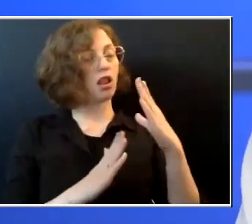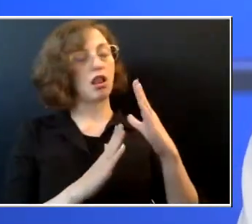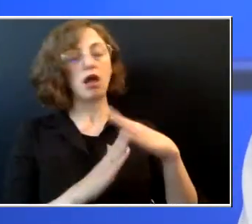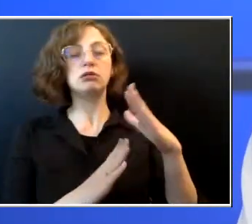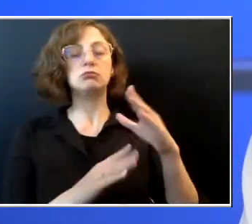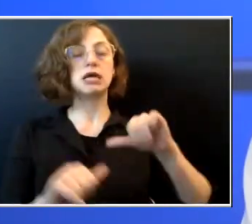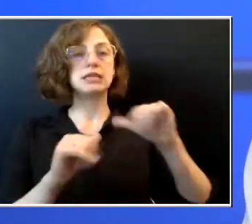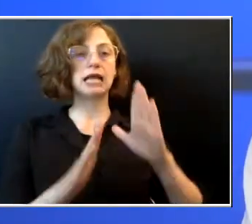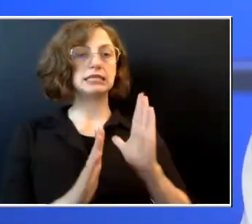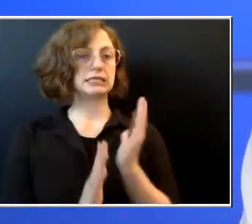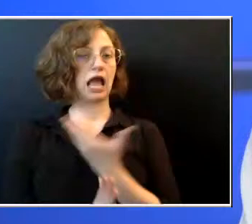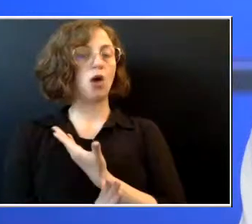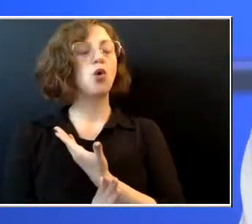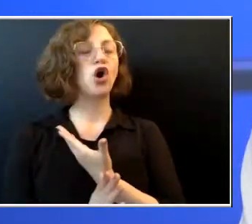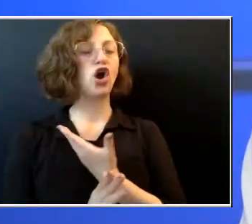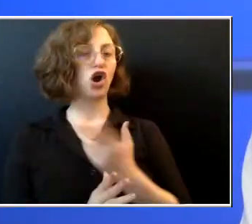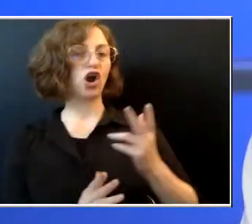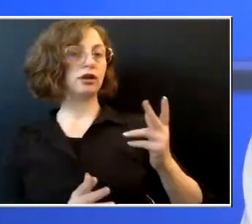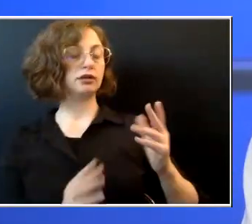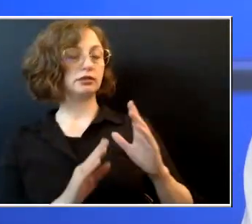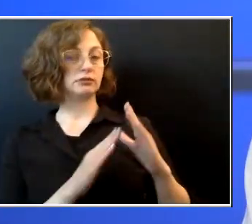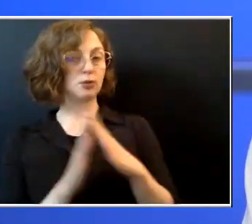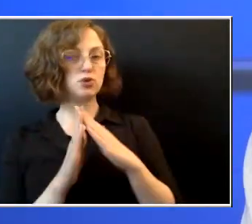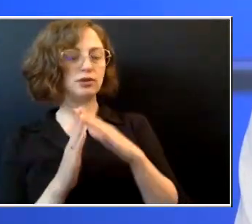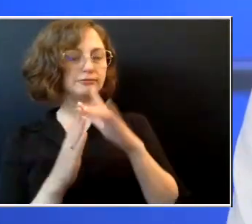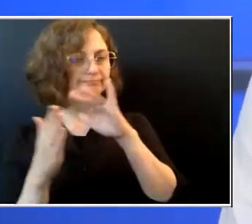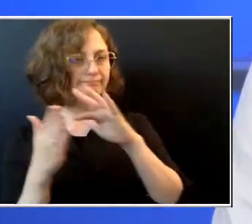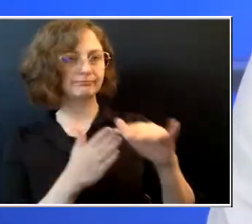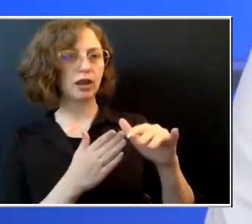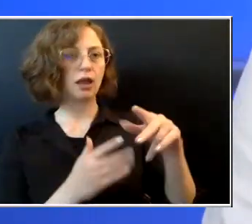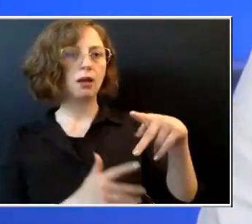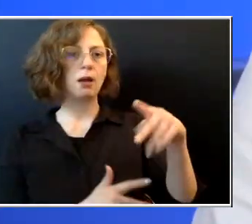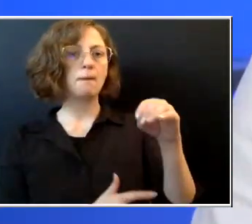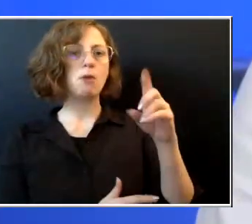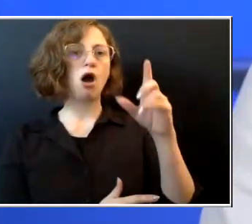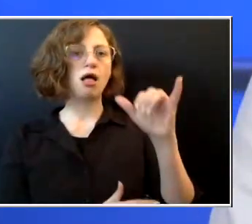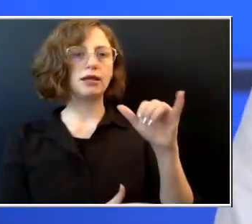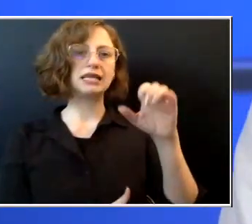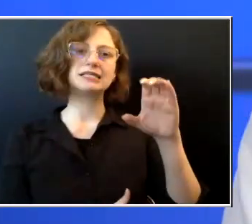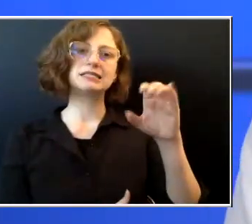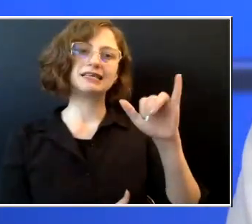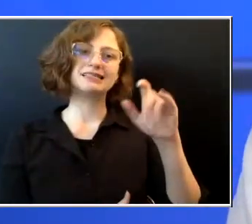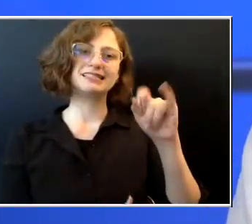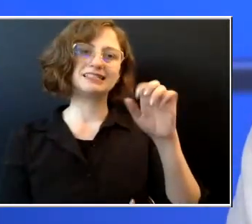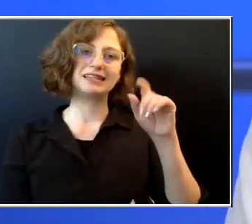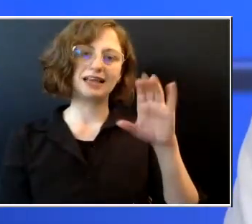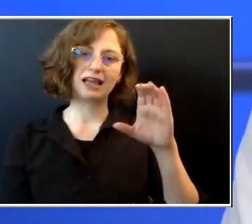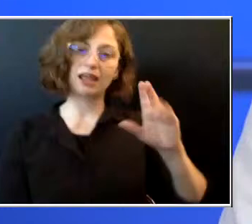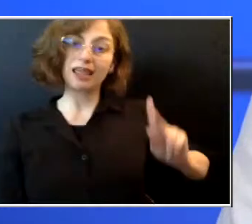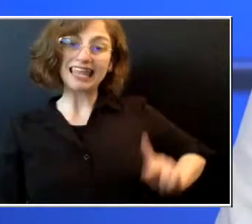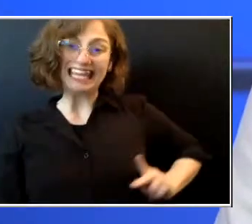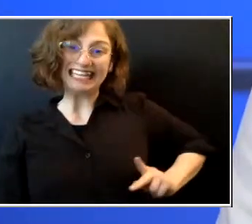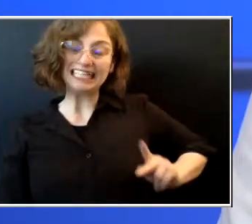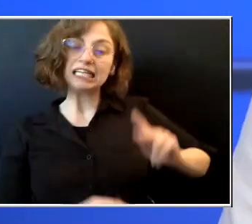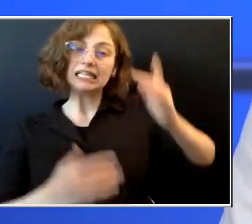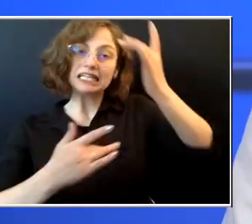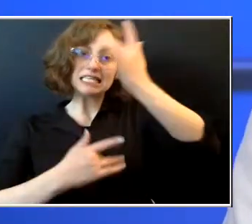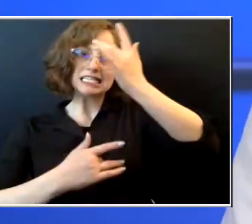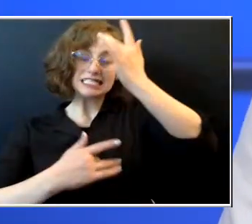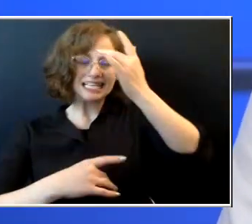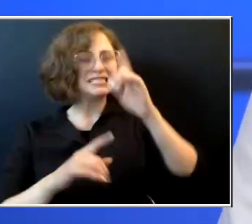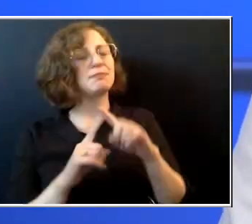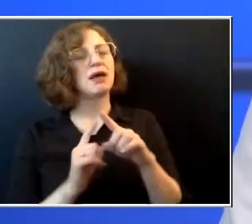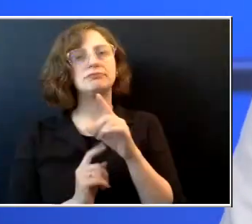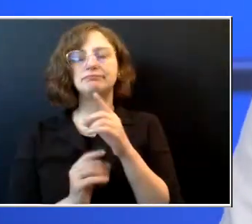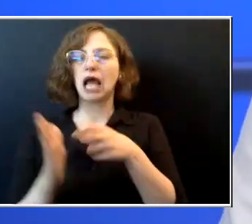polycystic kidney disease. And there were others like him, but not many. and much of the work was going on in the basic science labs.